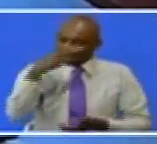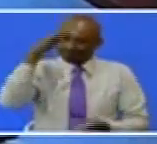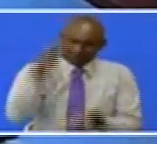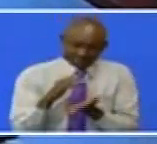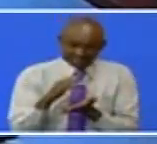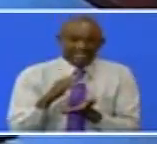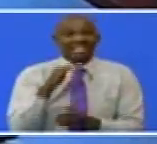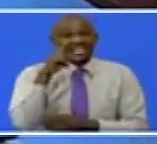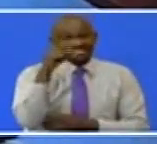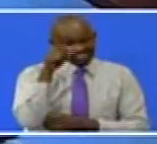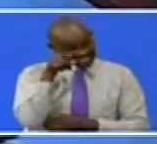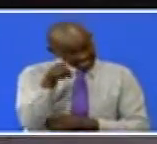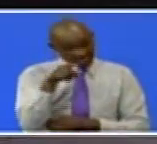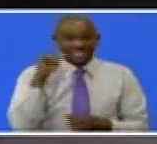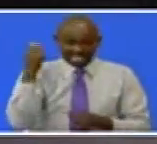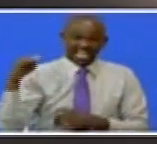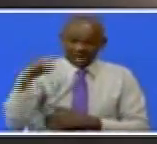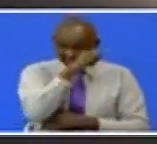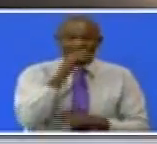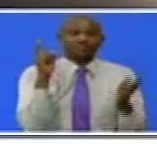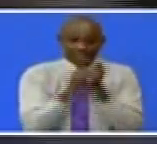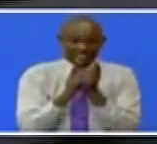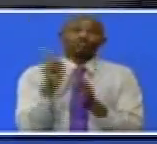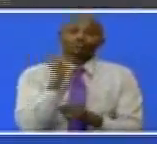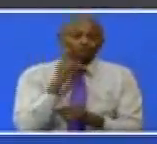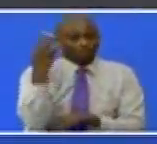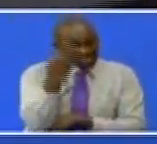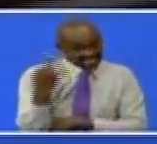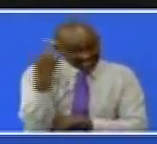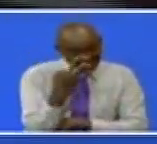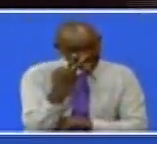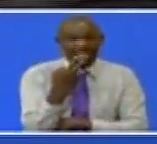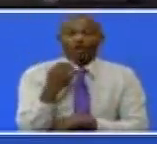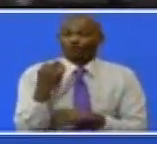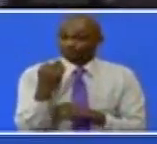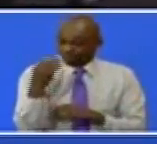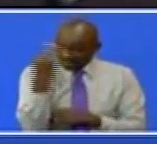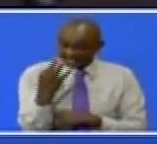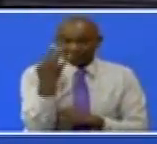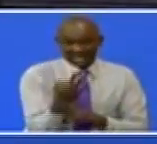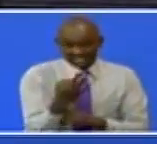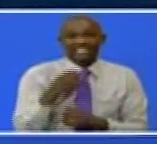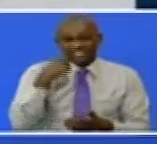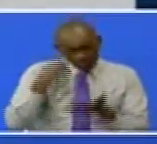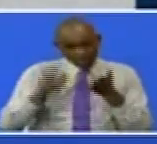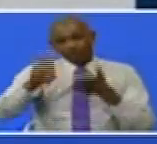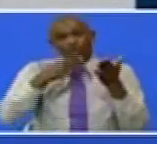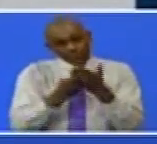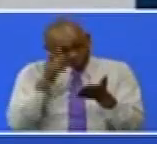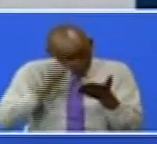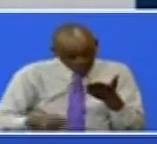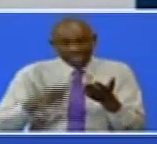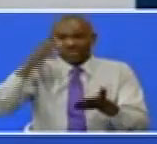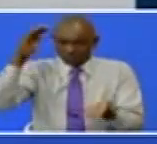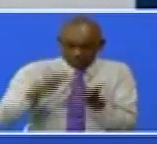KTN that the National Carriers Board is scheduled to meet tomorrow on Wednesday, the 8th of March, and is set to propose pay cuts